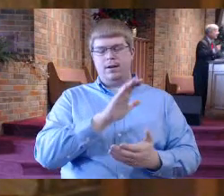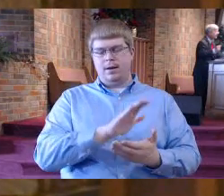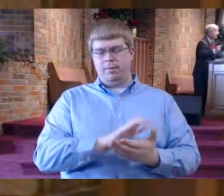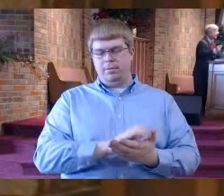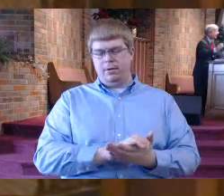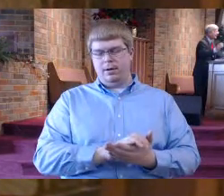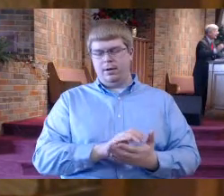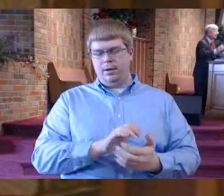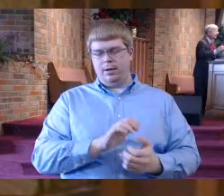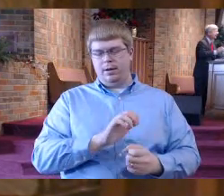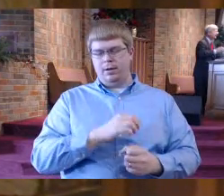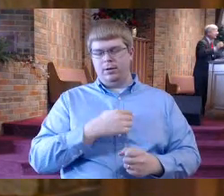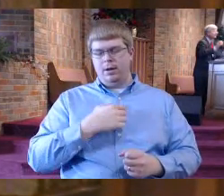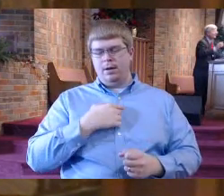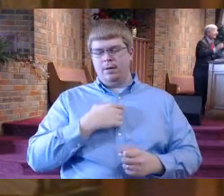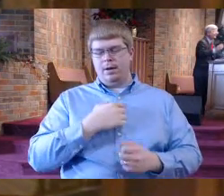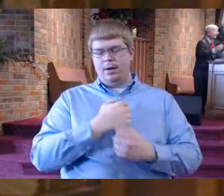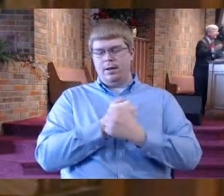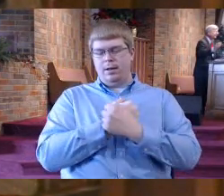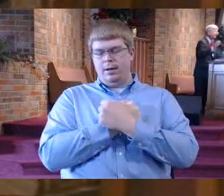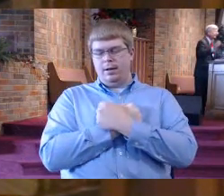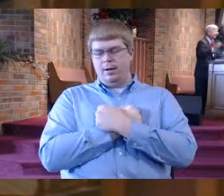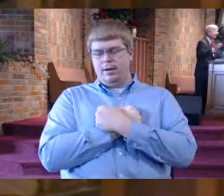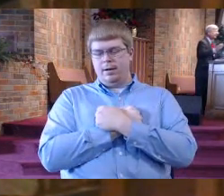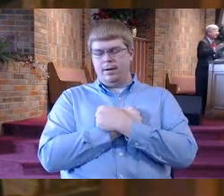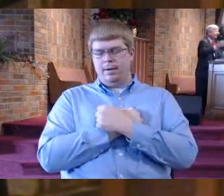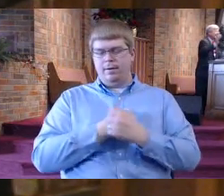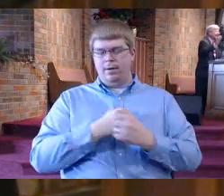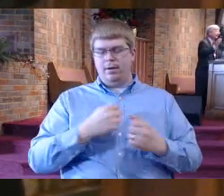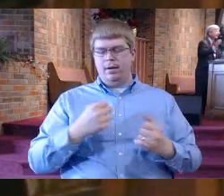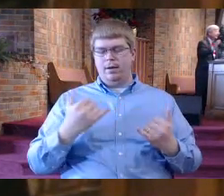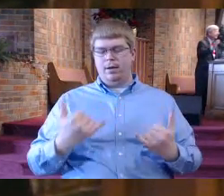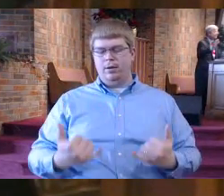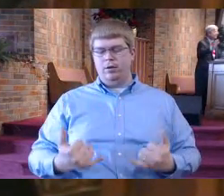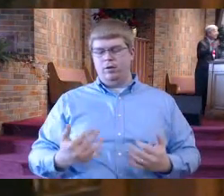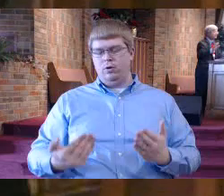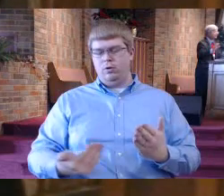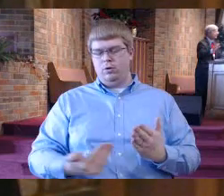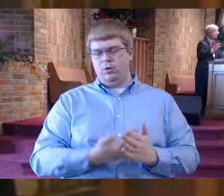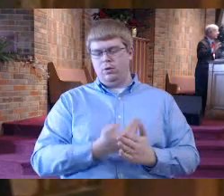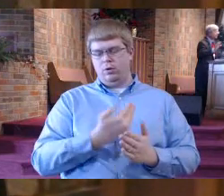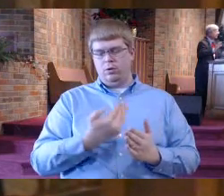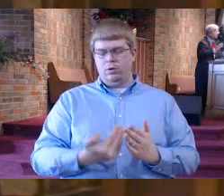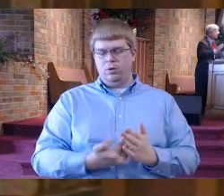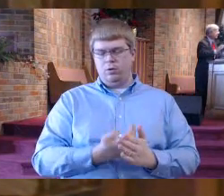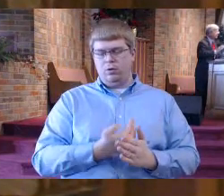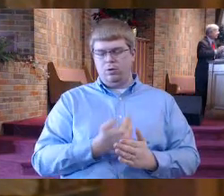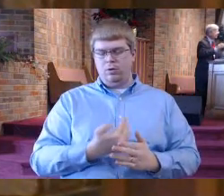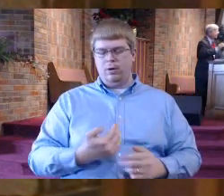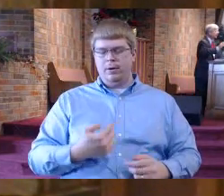as I pledge my love anew.